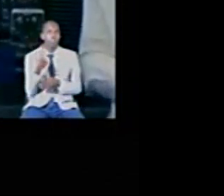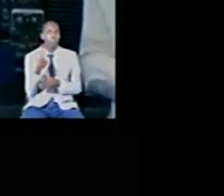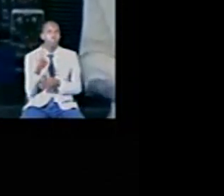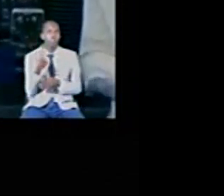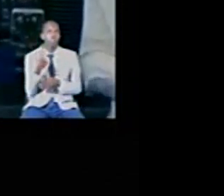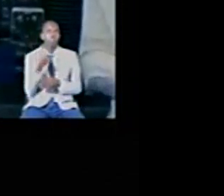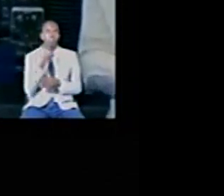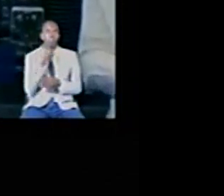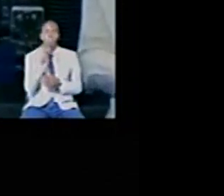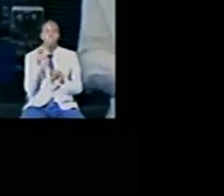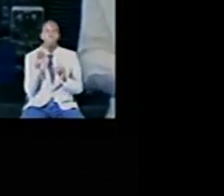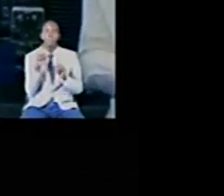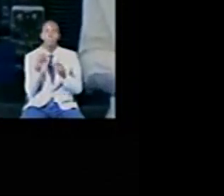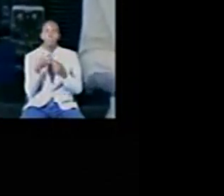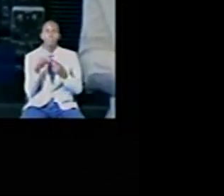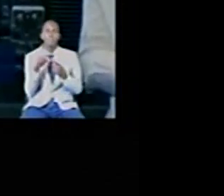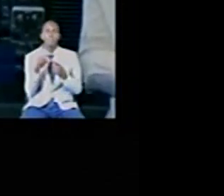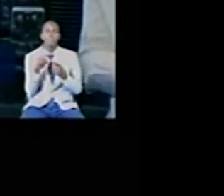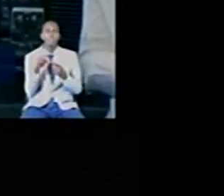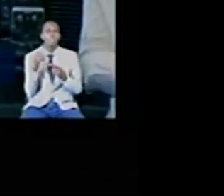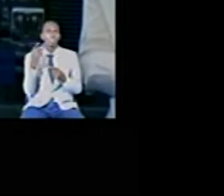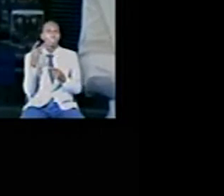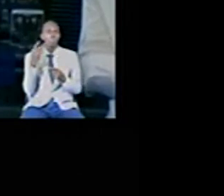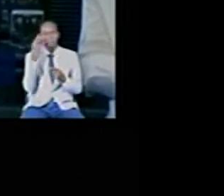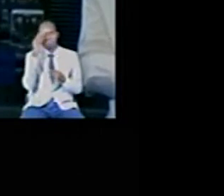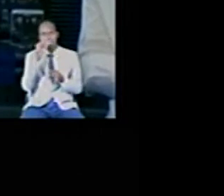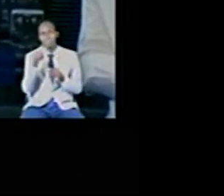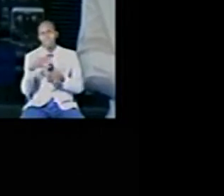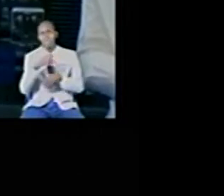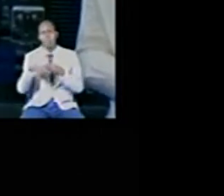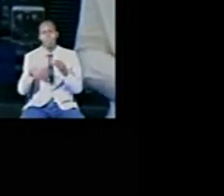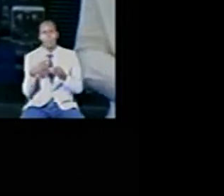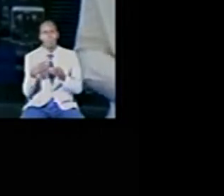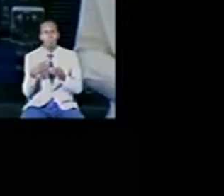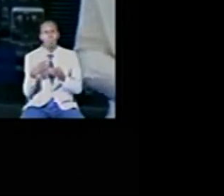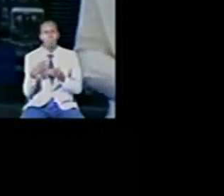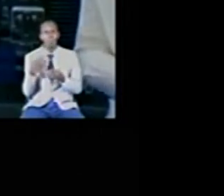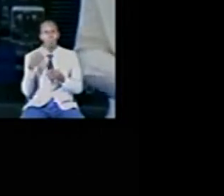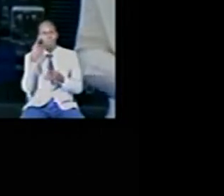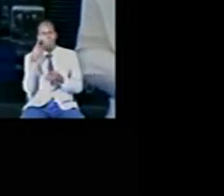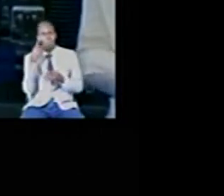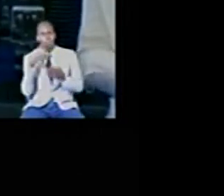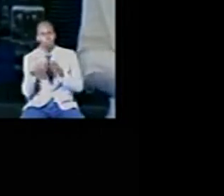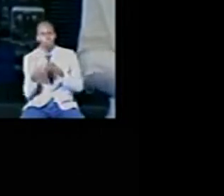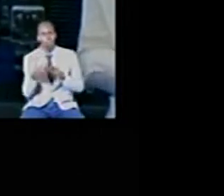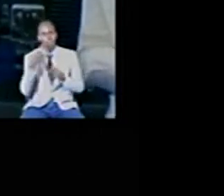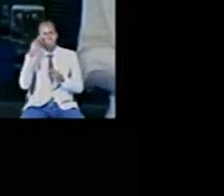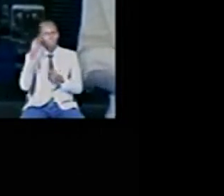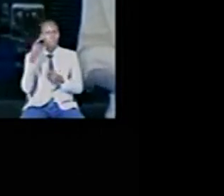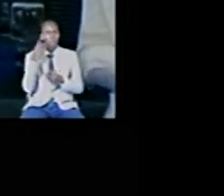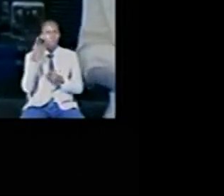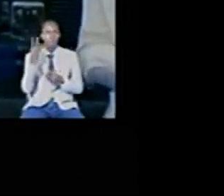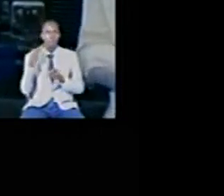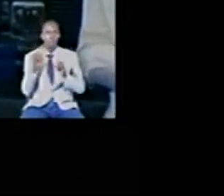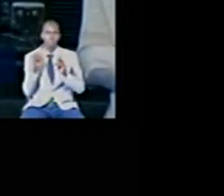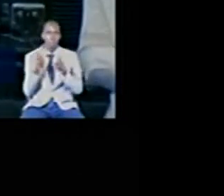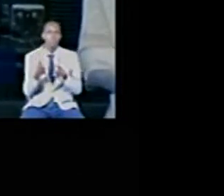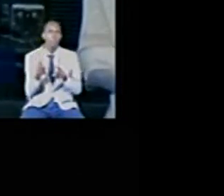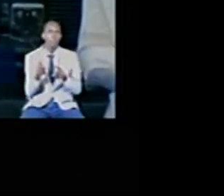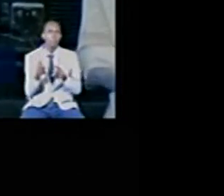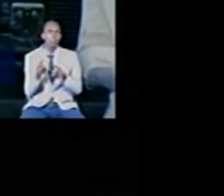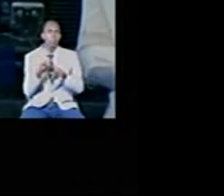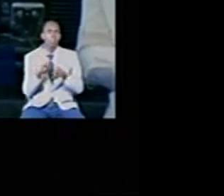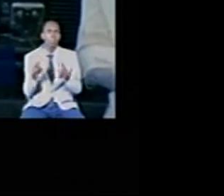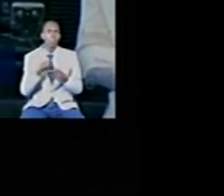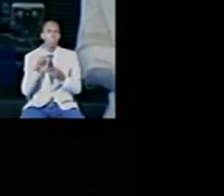anything like short-sightedness or anything because I was smart, I was sharp, I was everything I wanted. But when I